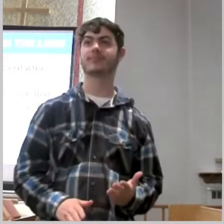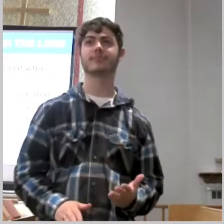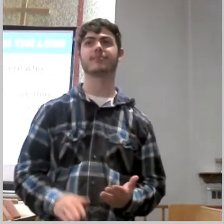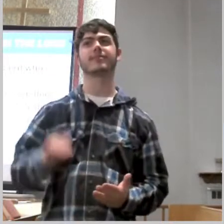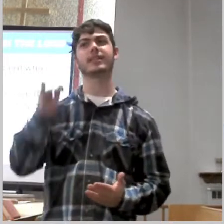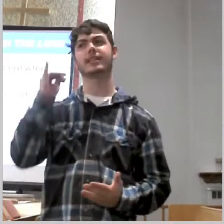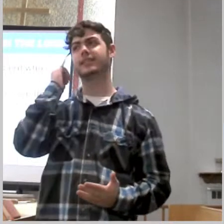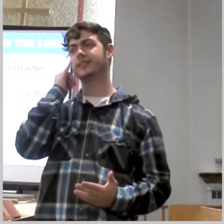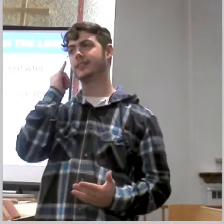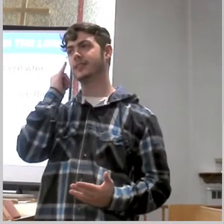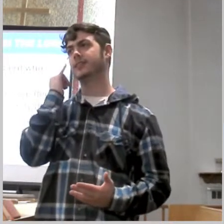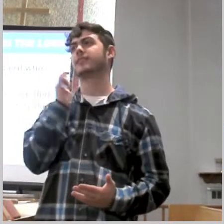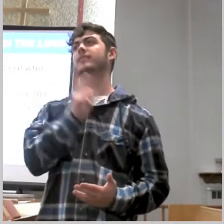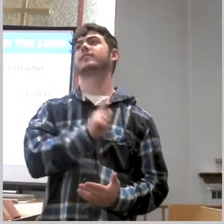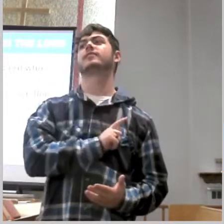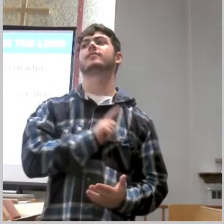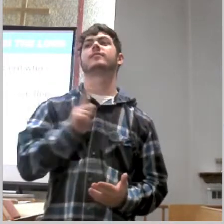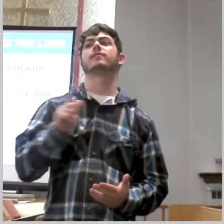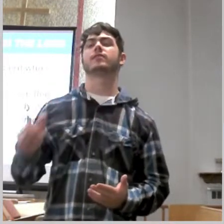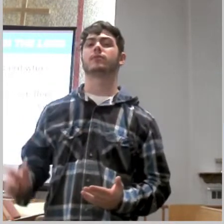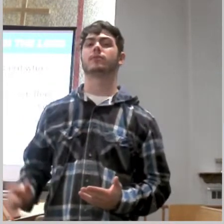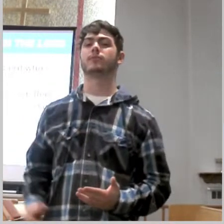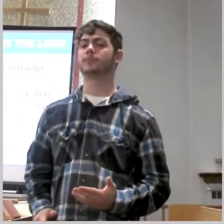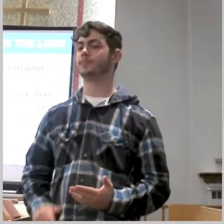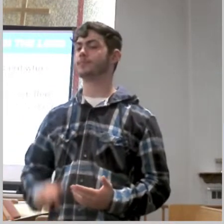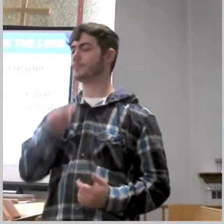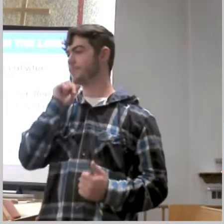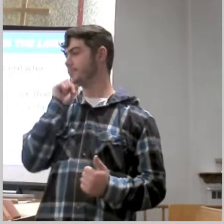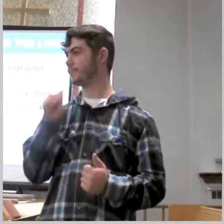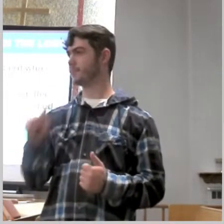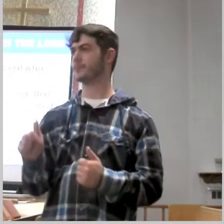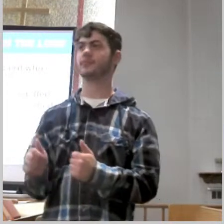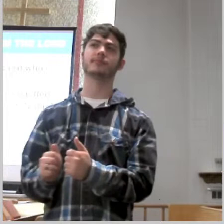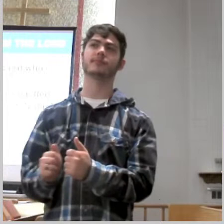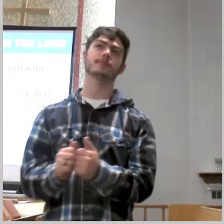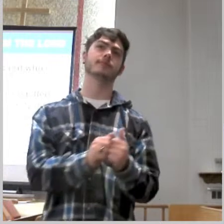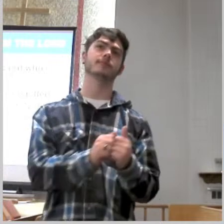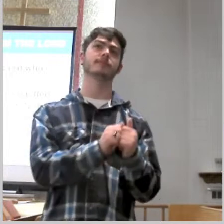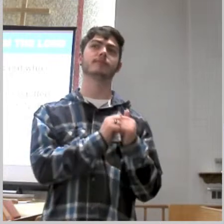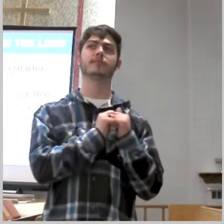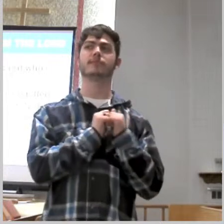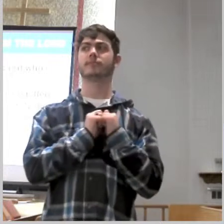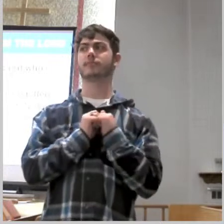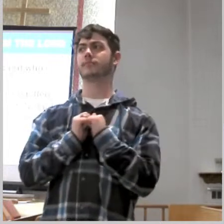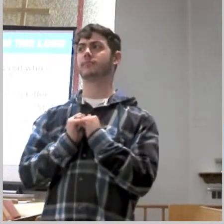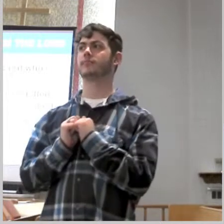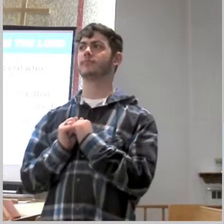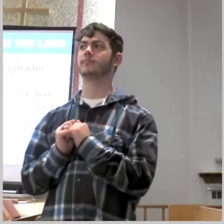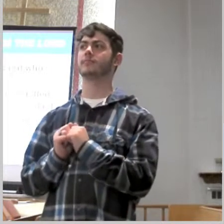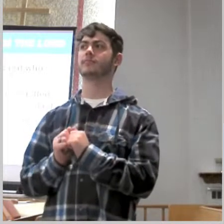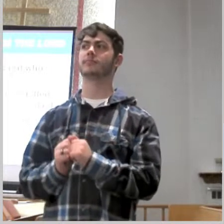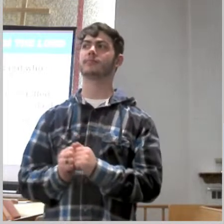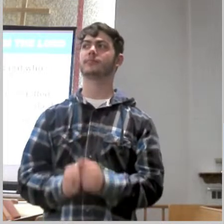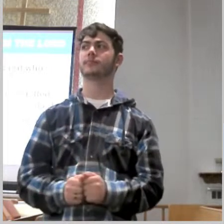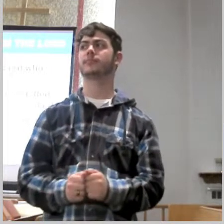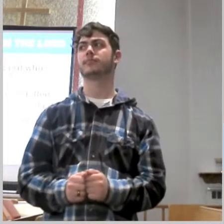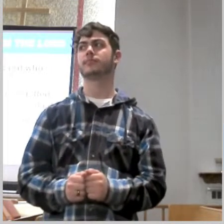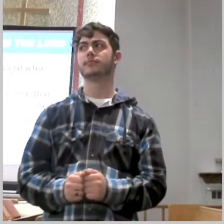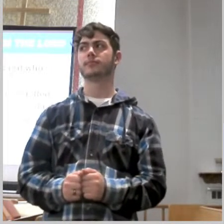surely died had it not been the Lord who was on our